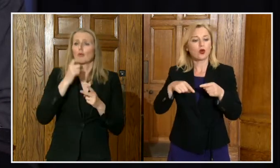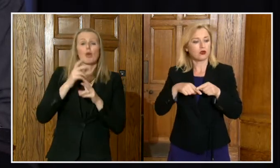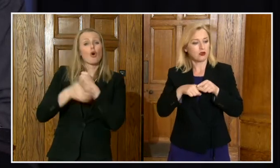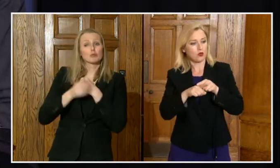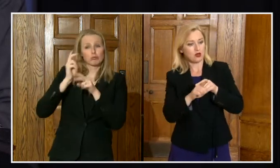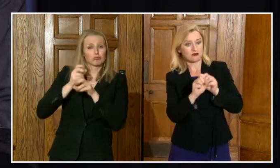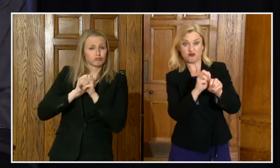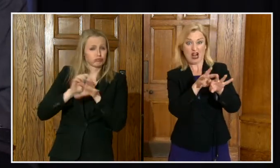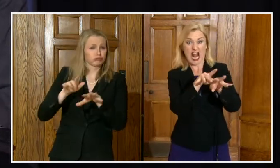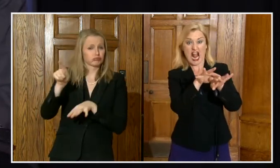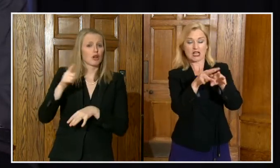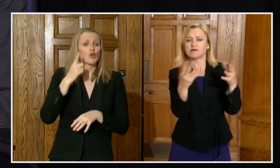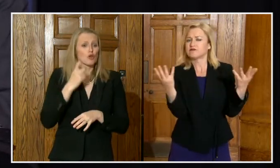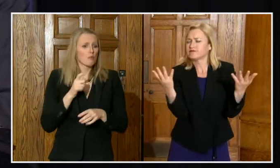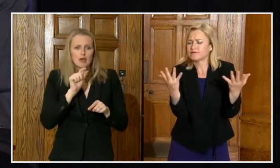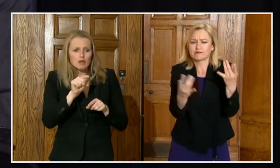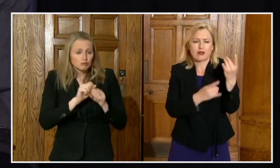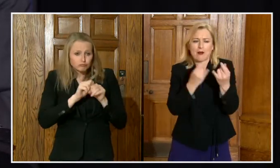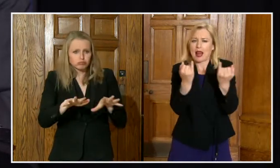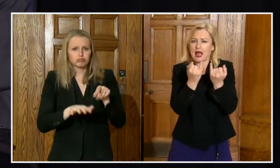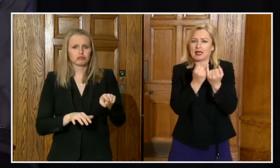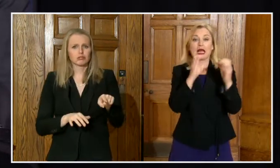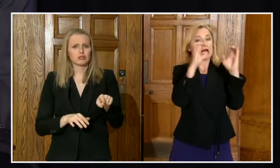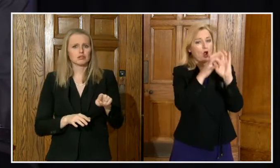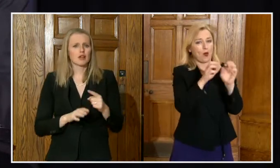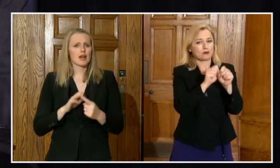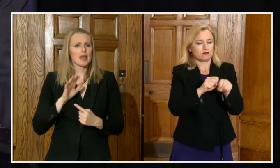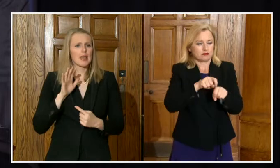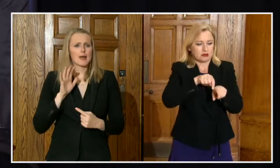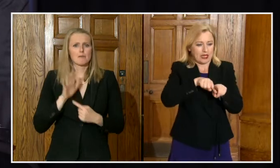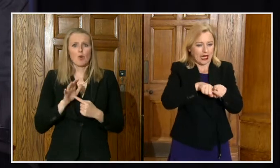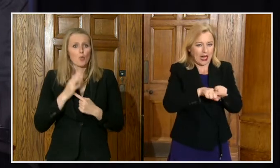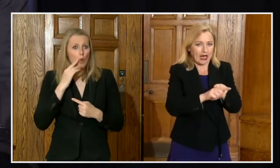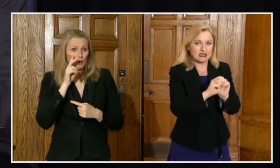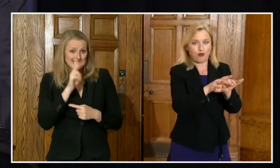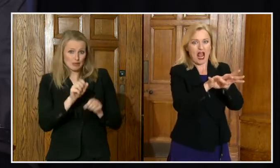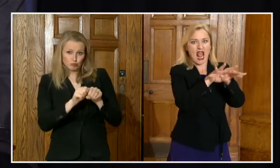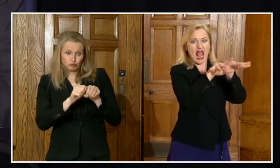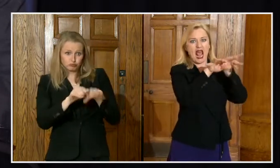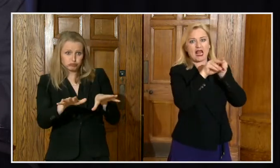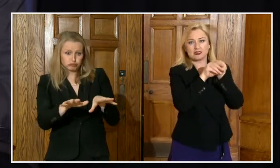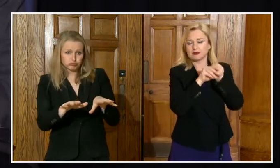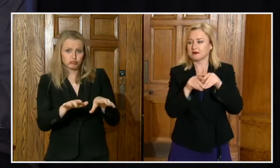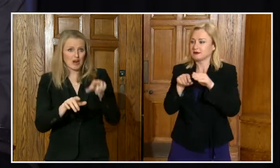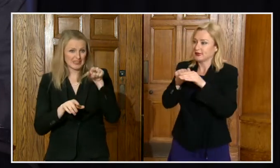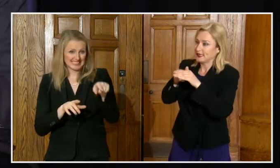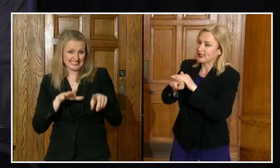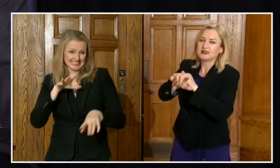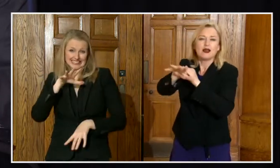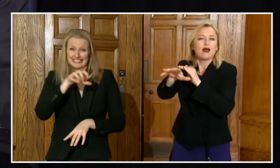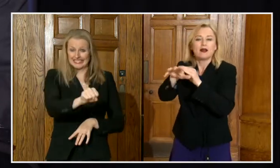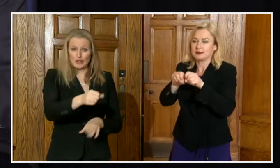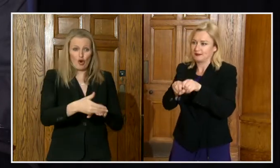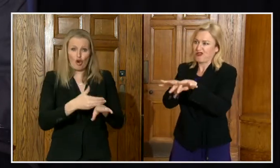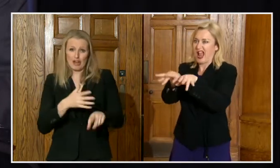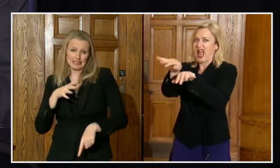other settings. And what is vitally important is that we have the ability to identify those outbreaks where they occur, those